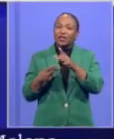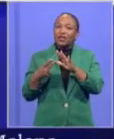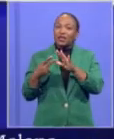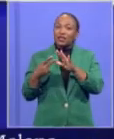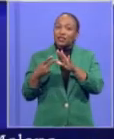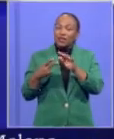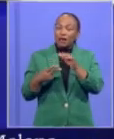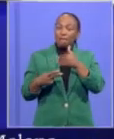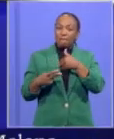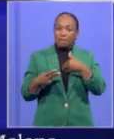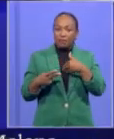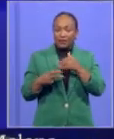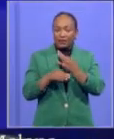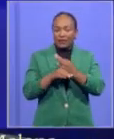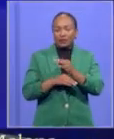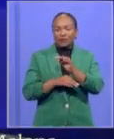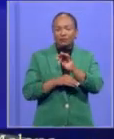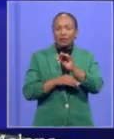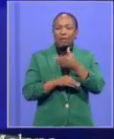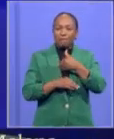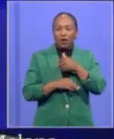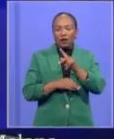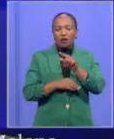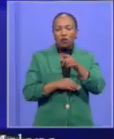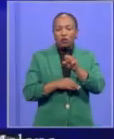ha re le amohele ditabeng tsa rona tsa Sesotho phirimaneng ena.